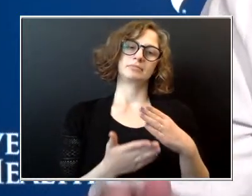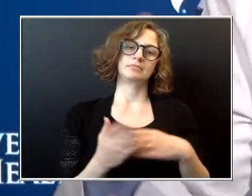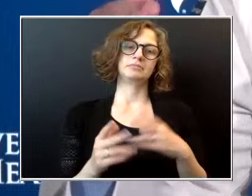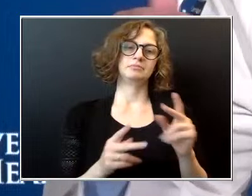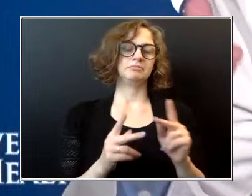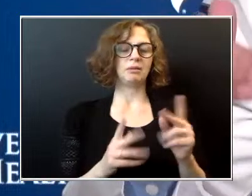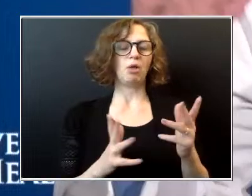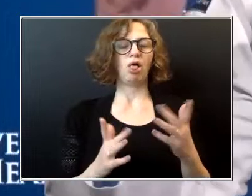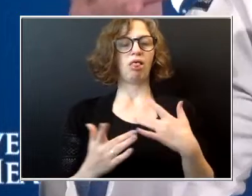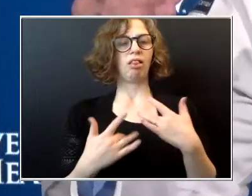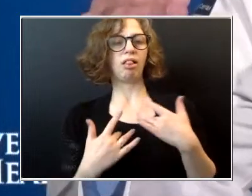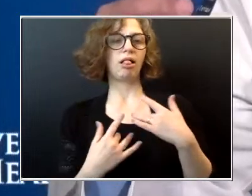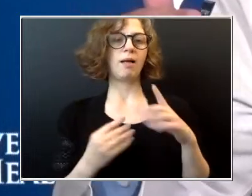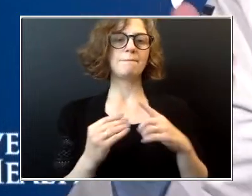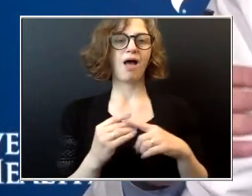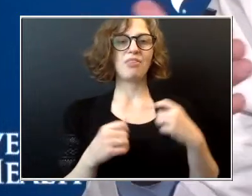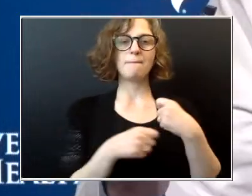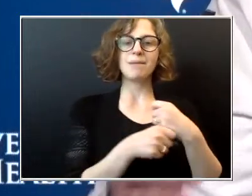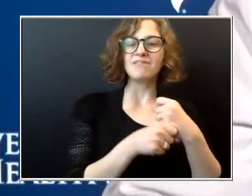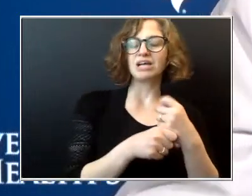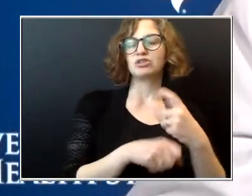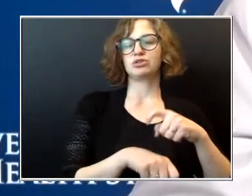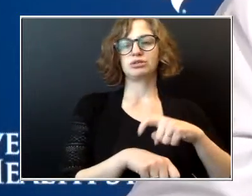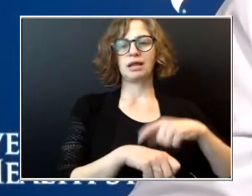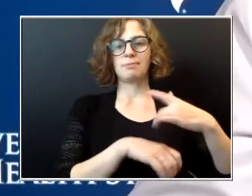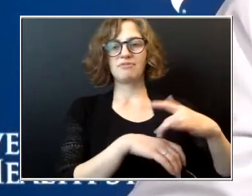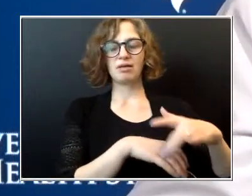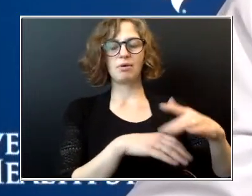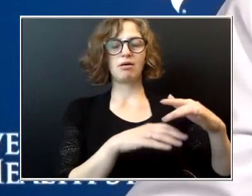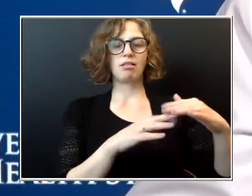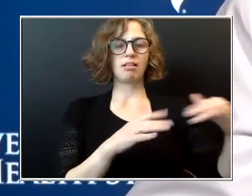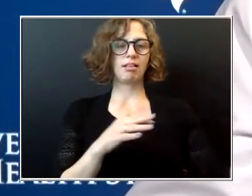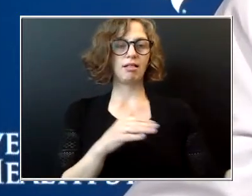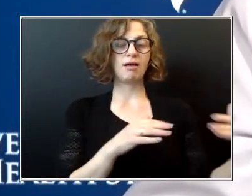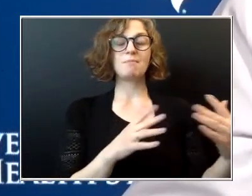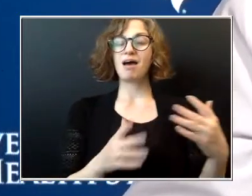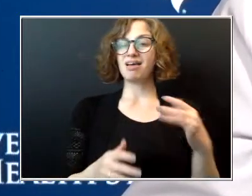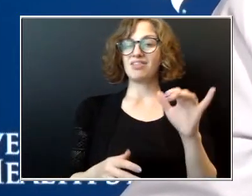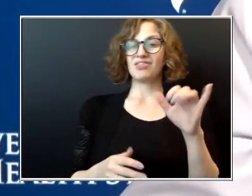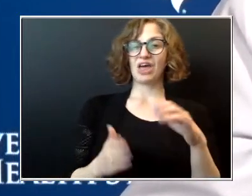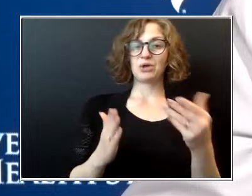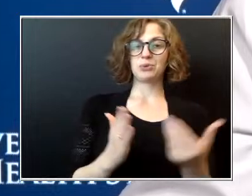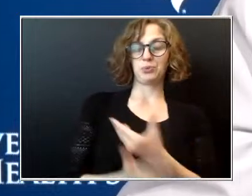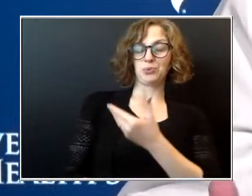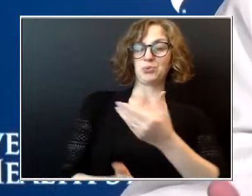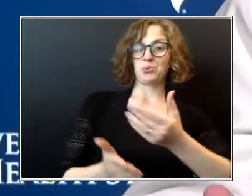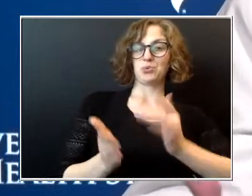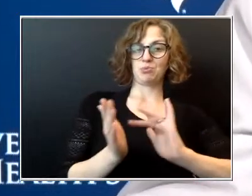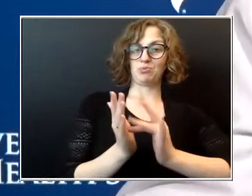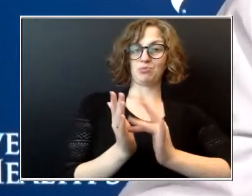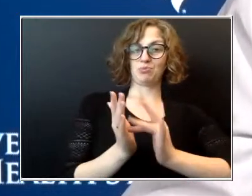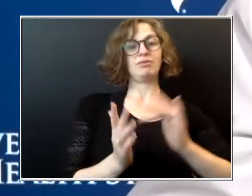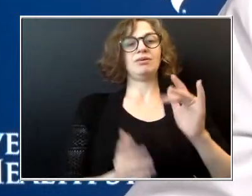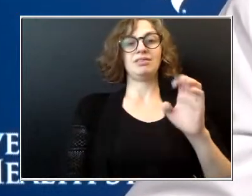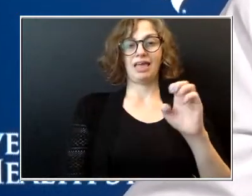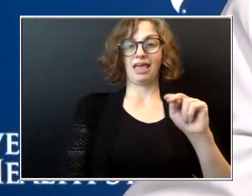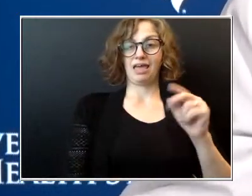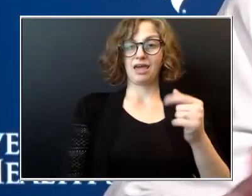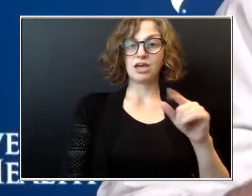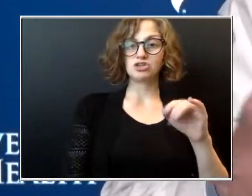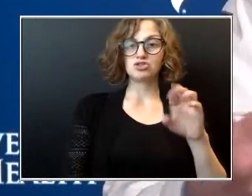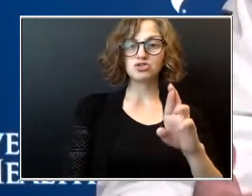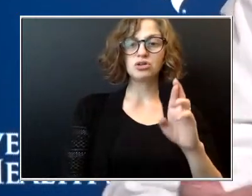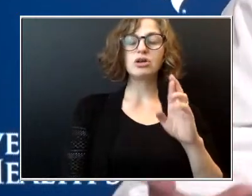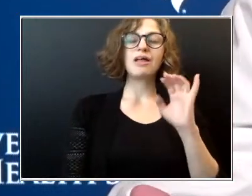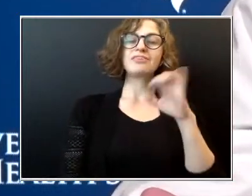availability. But this drug is like off the shelf. So having this treatment as a mechanism, with this mechanism of action, kind of with also the good response rate,